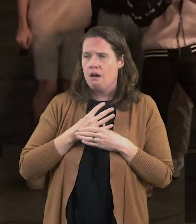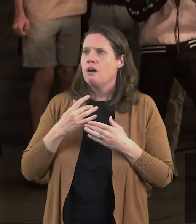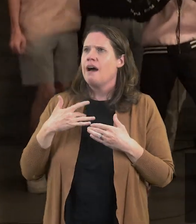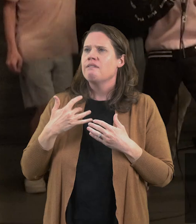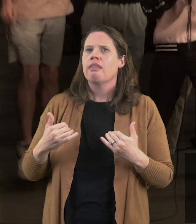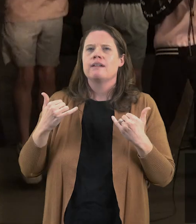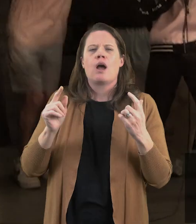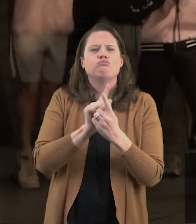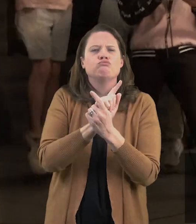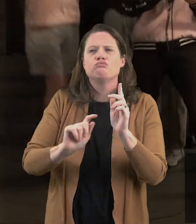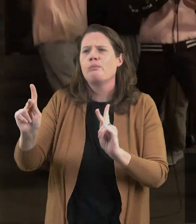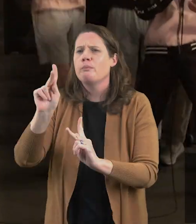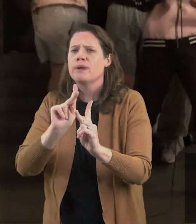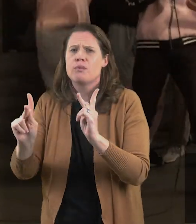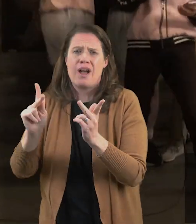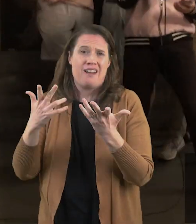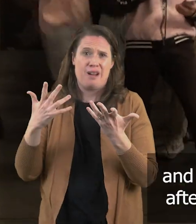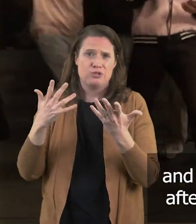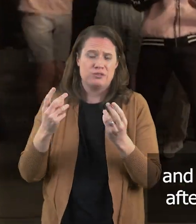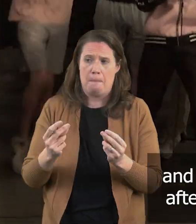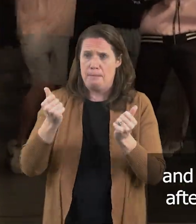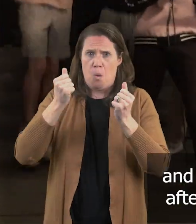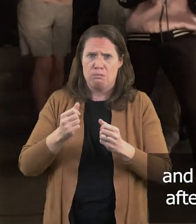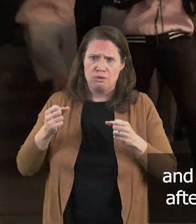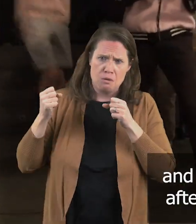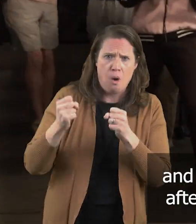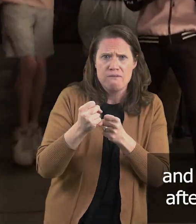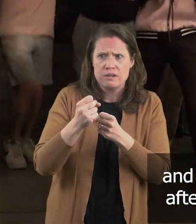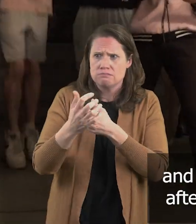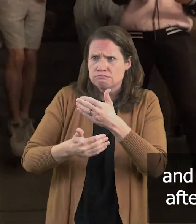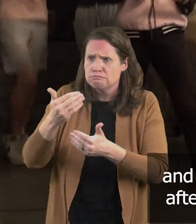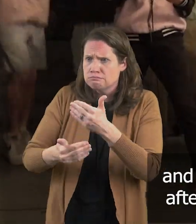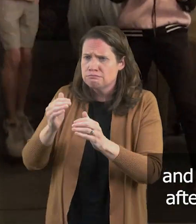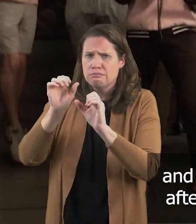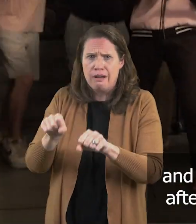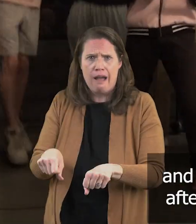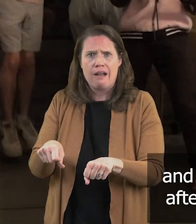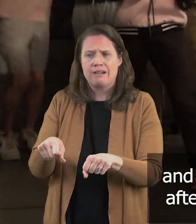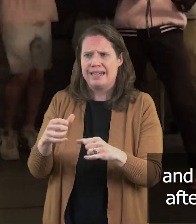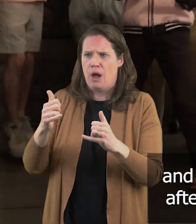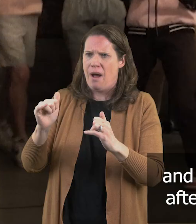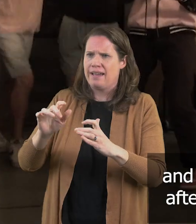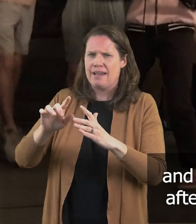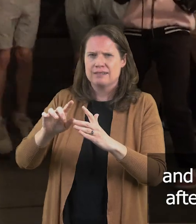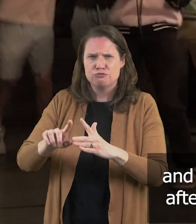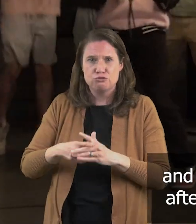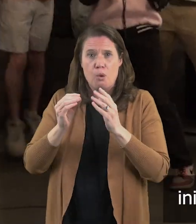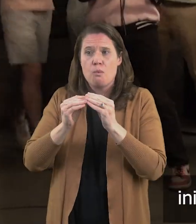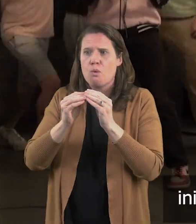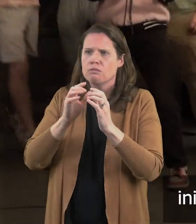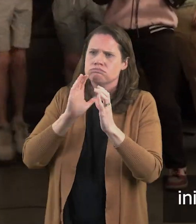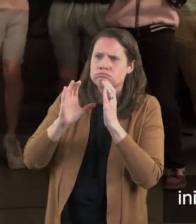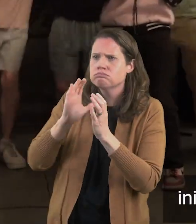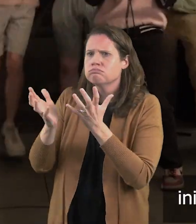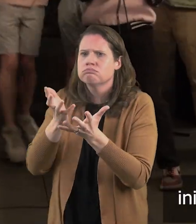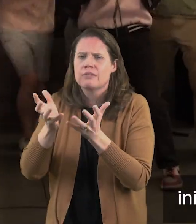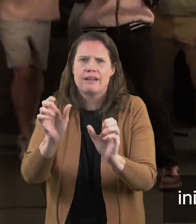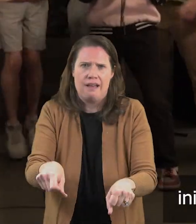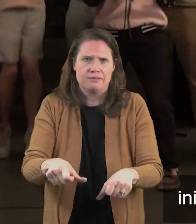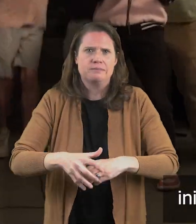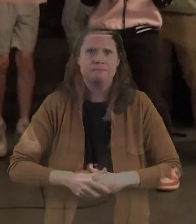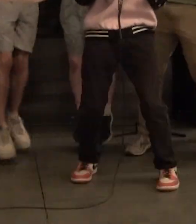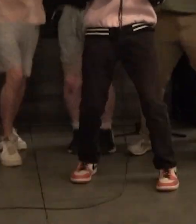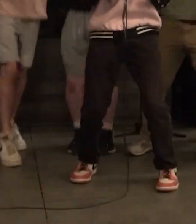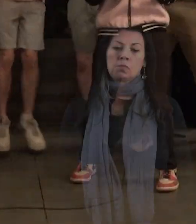it's just you meet all these people, and I just suddenly became more confident after camp because now I've been able to initiate more conversations with